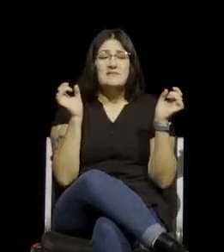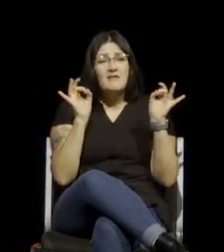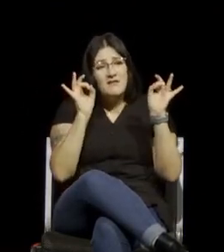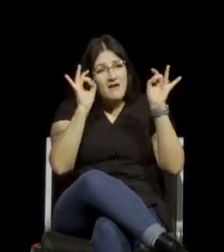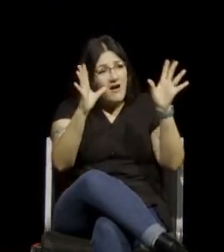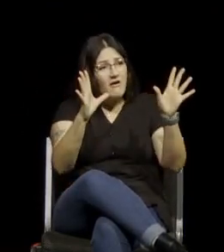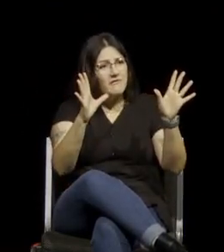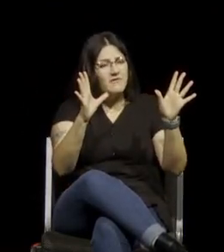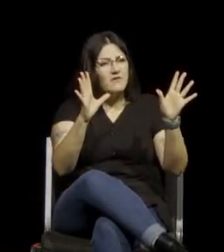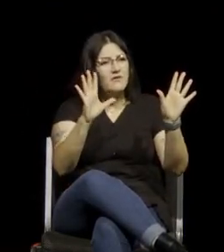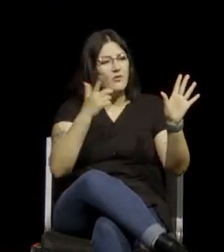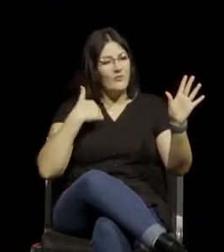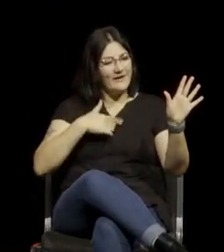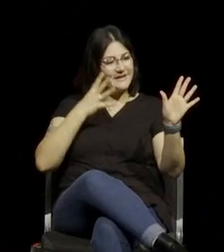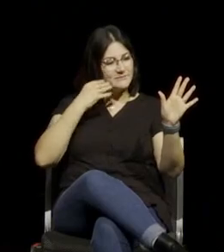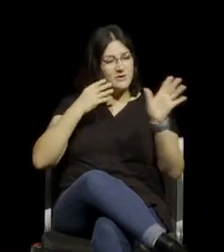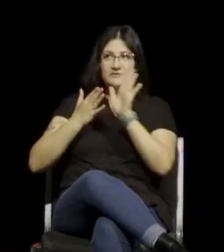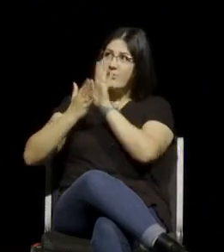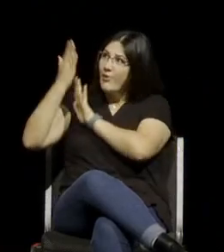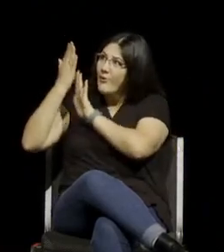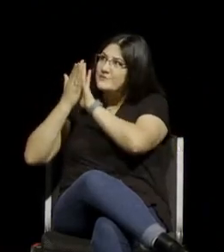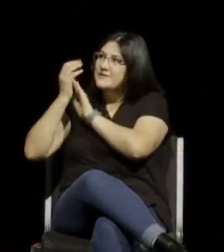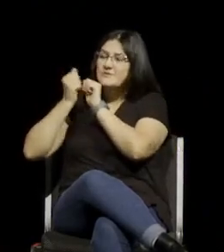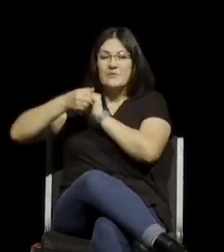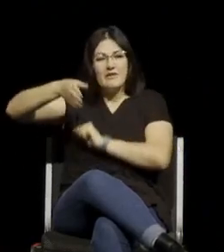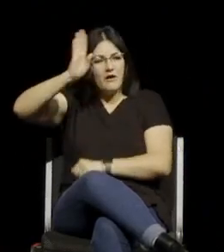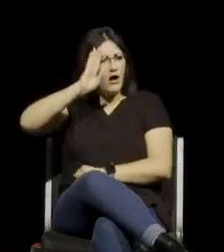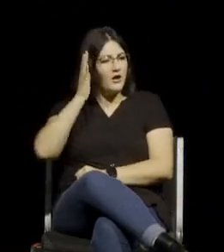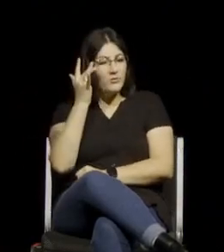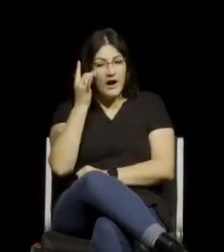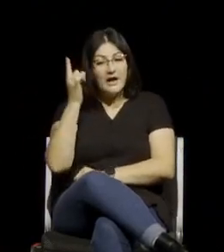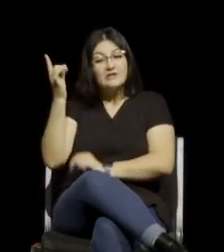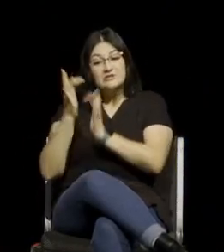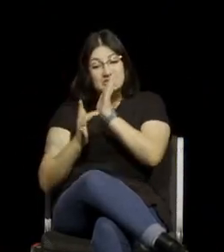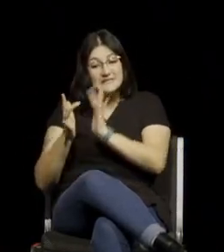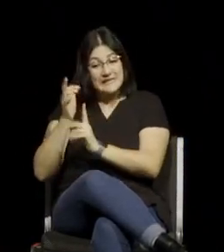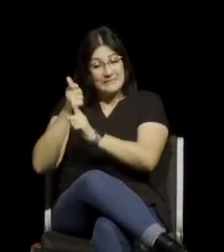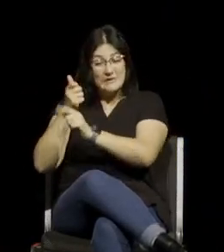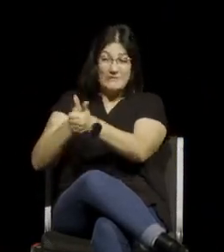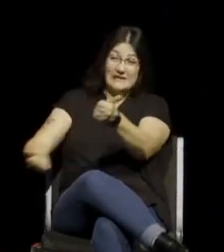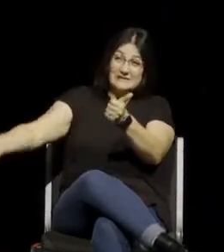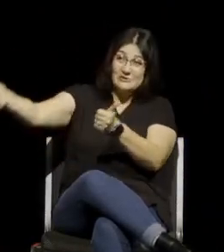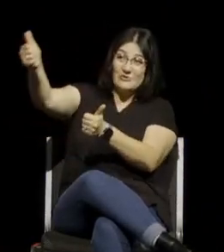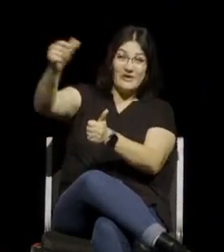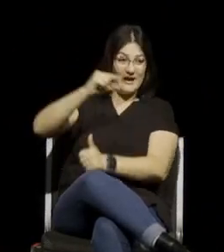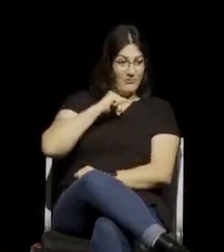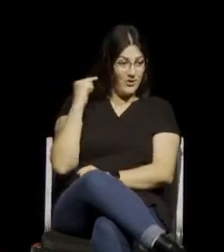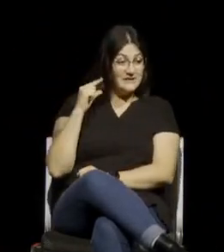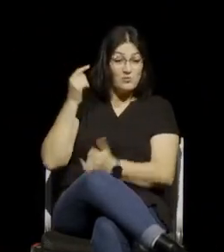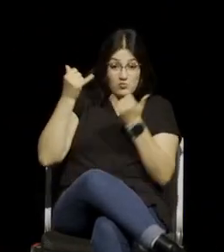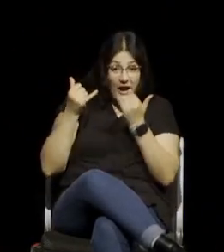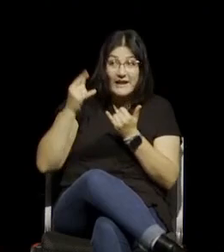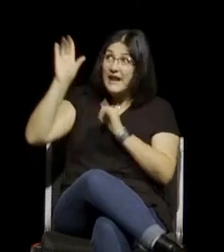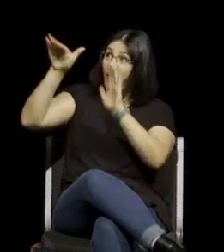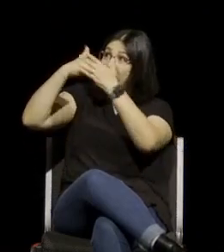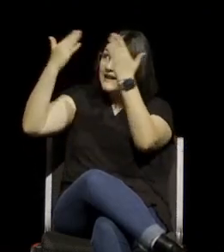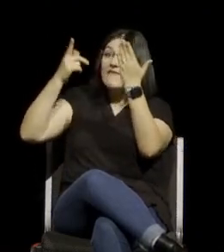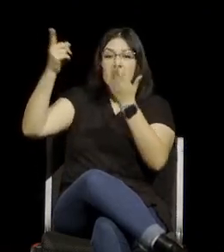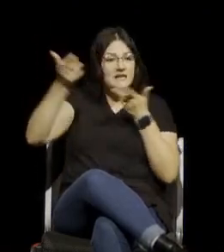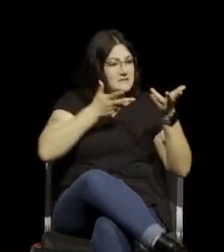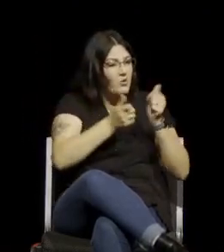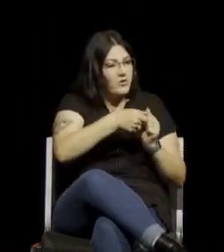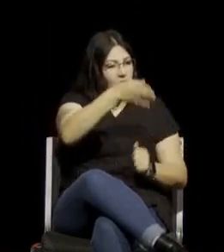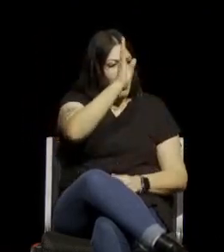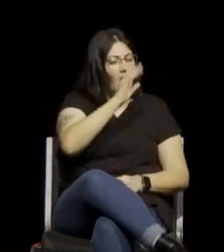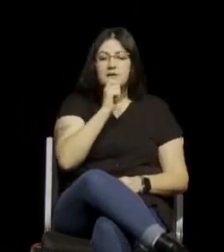get to experience the closeness and the connection of God because Jesus is the great high priest. He is in heaven now interceding for us, not